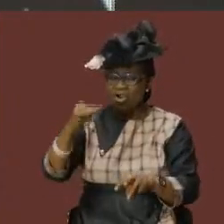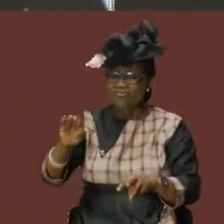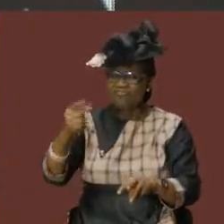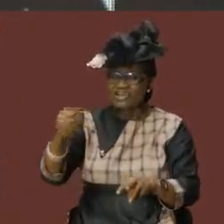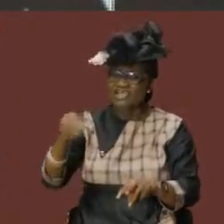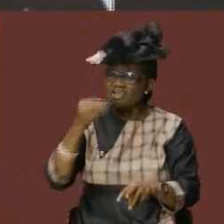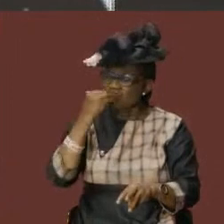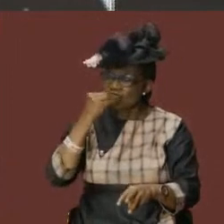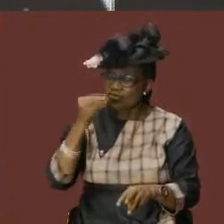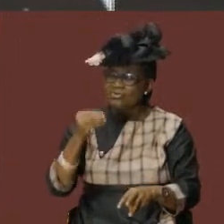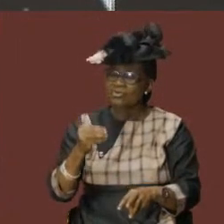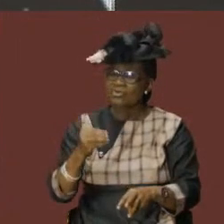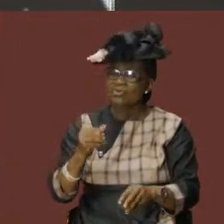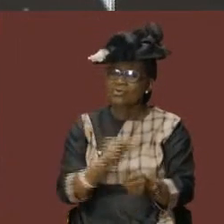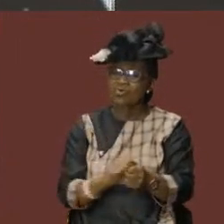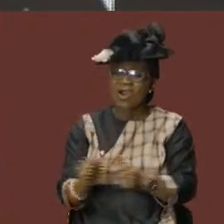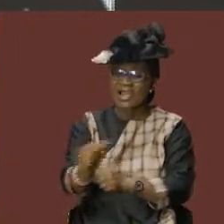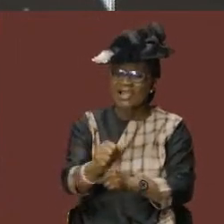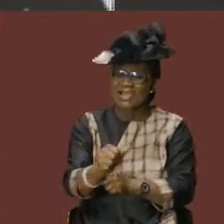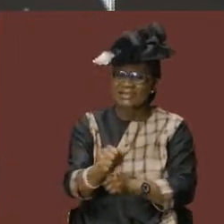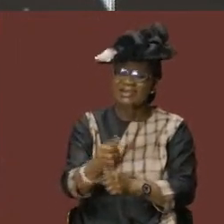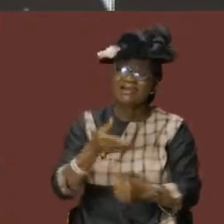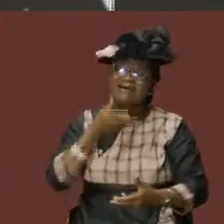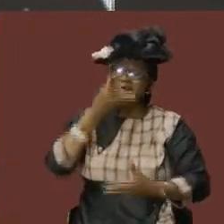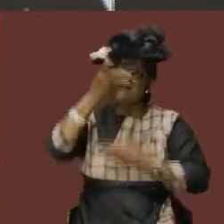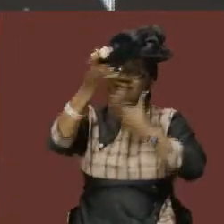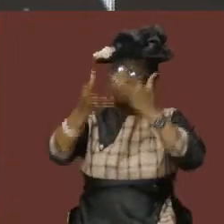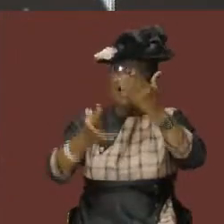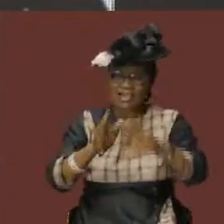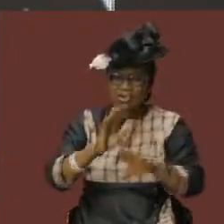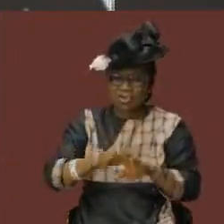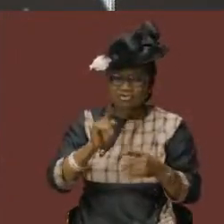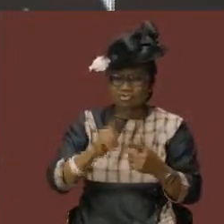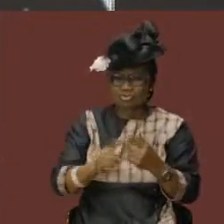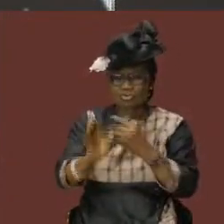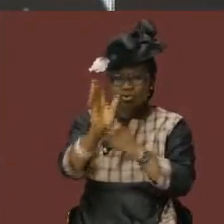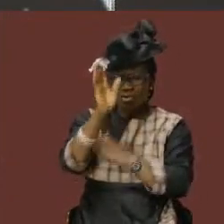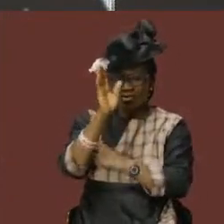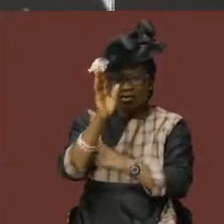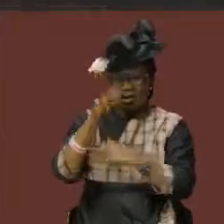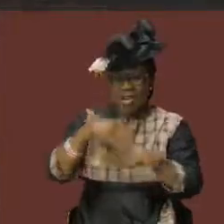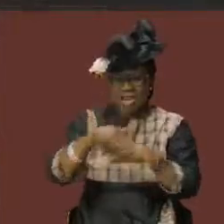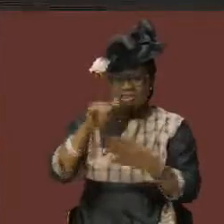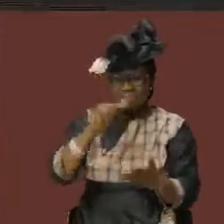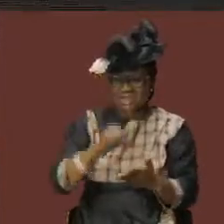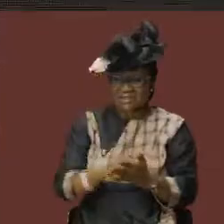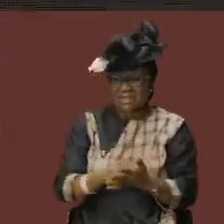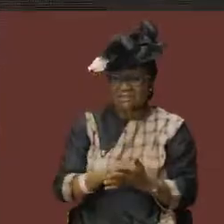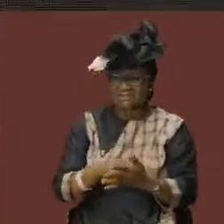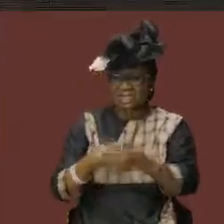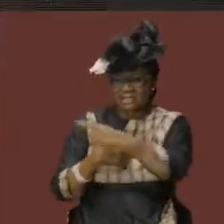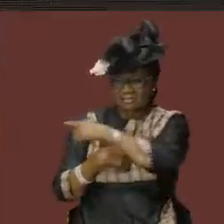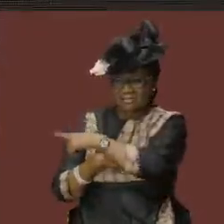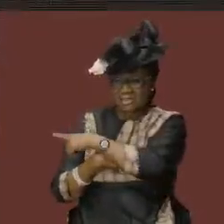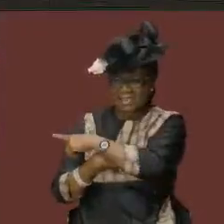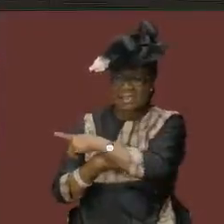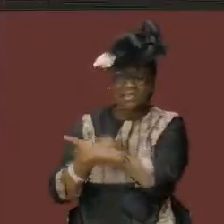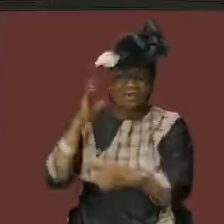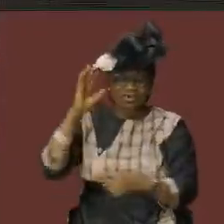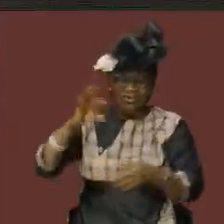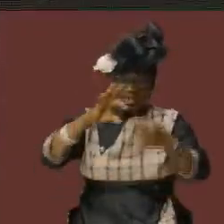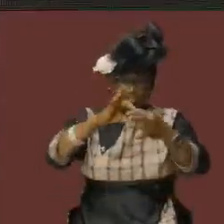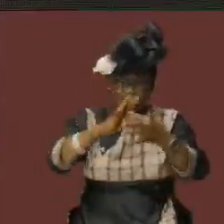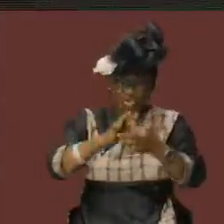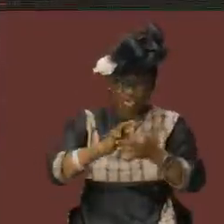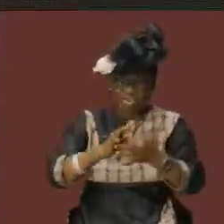Lord. And after that, I will join you from the altar in the